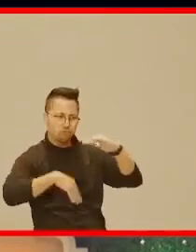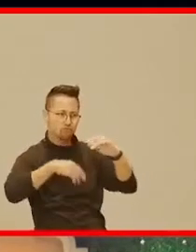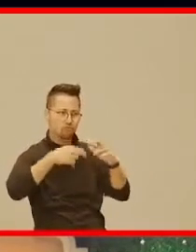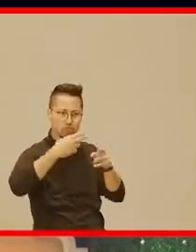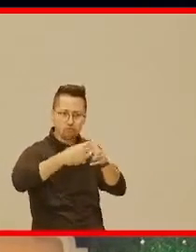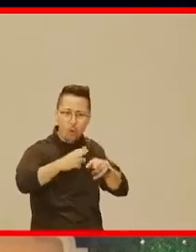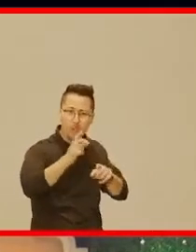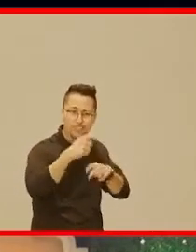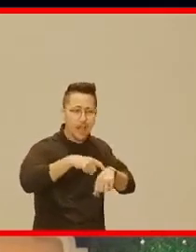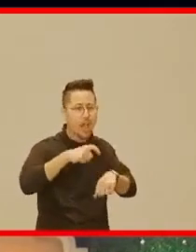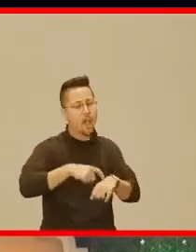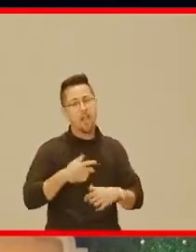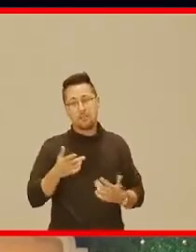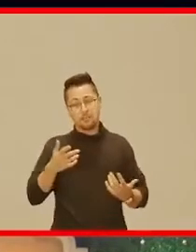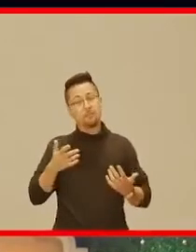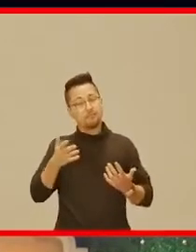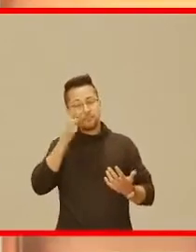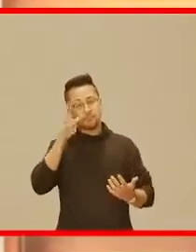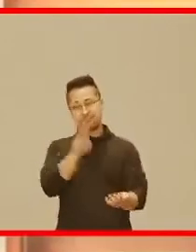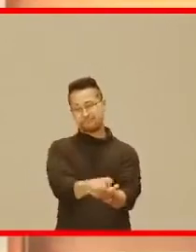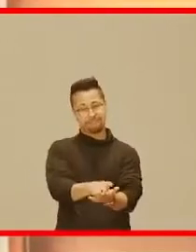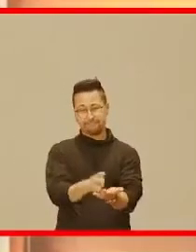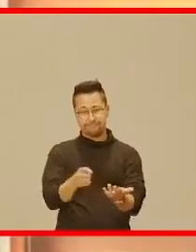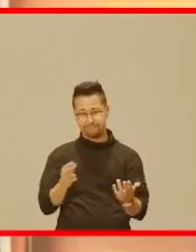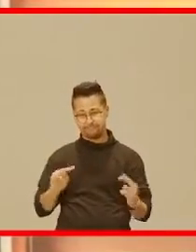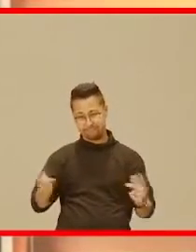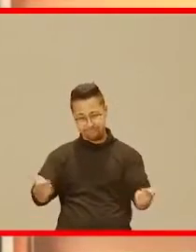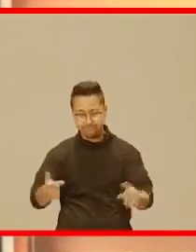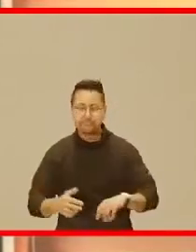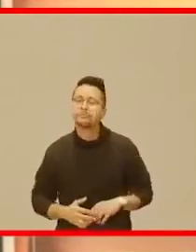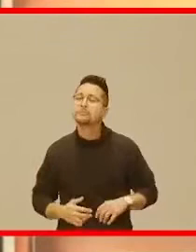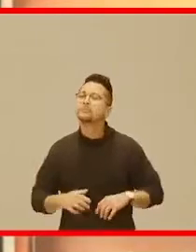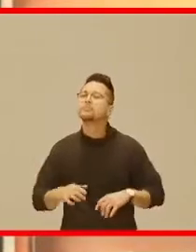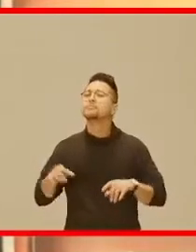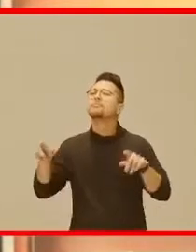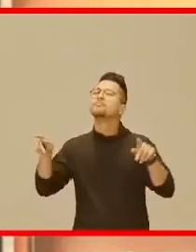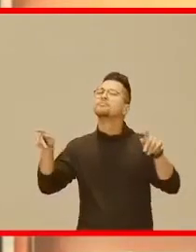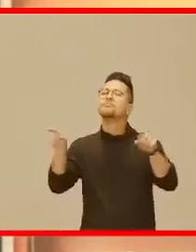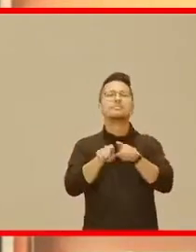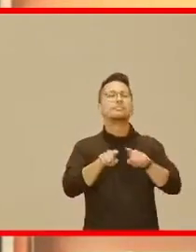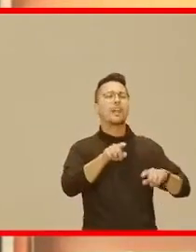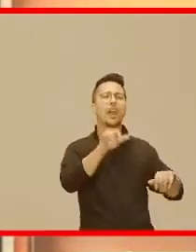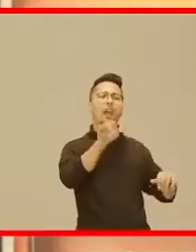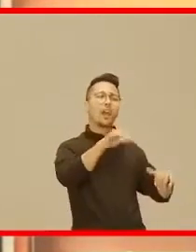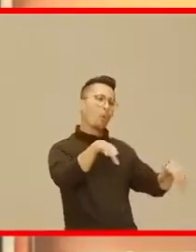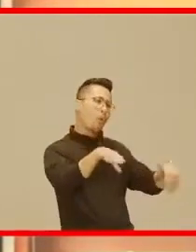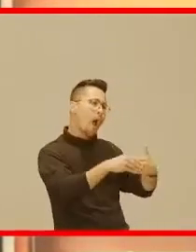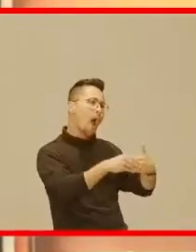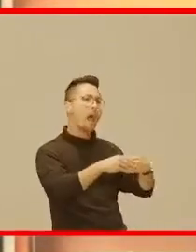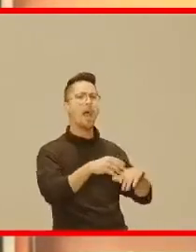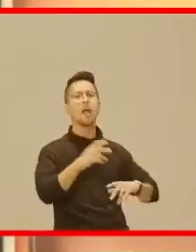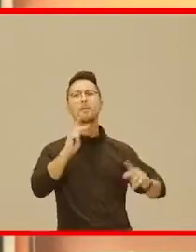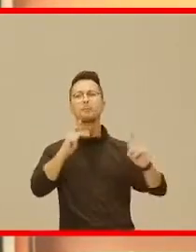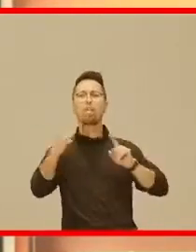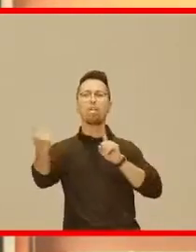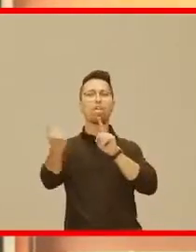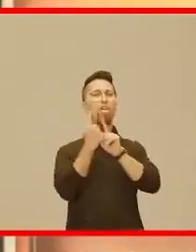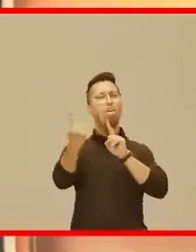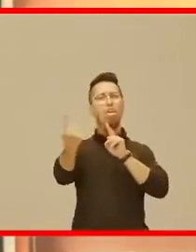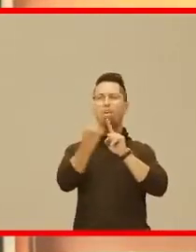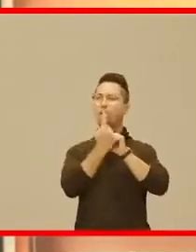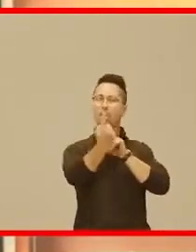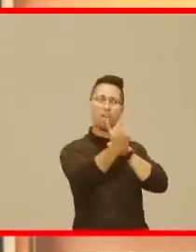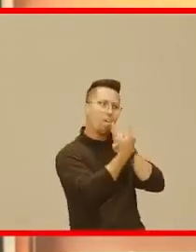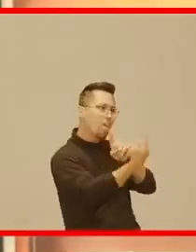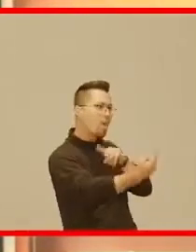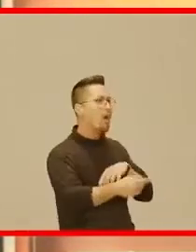of bandwidth that people have. It's kind of like at a wedding, when everybody's coming up to you and they're sort of talking to you at the same time.